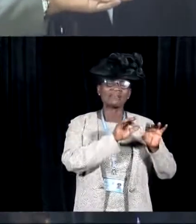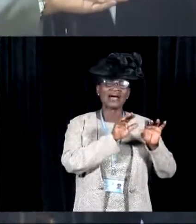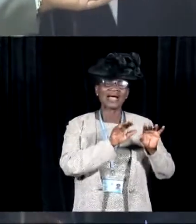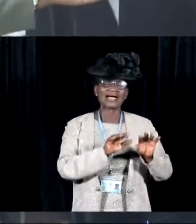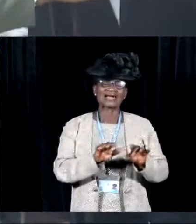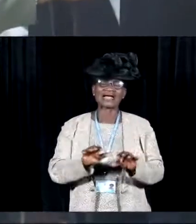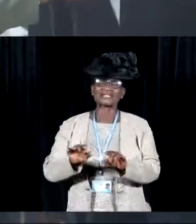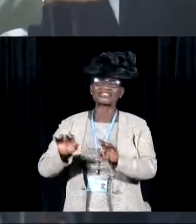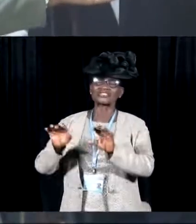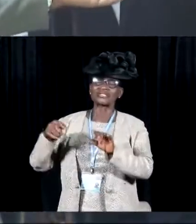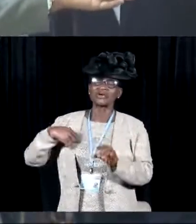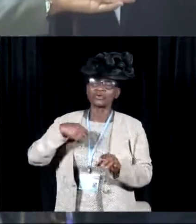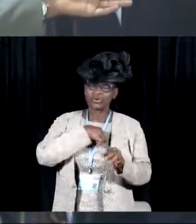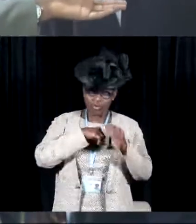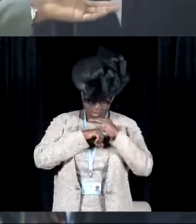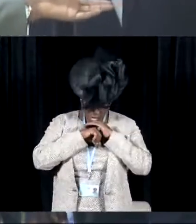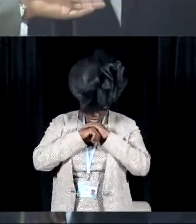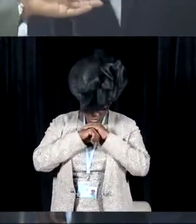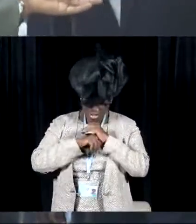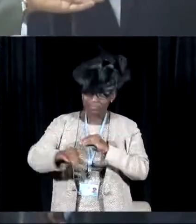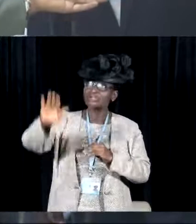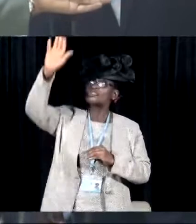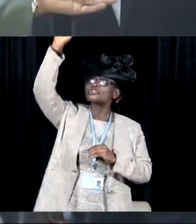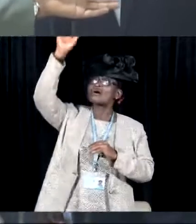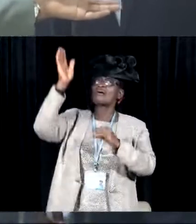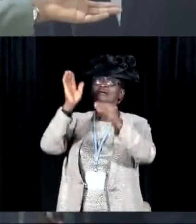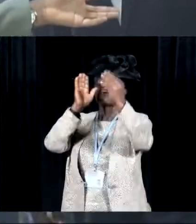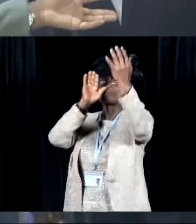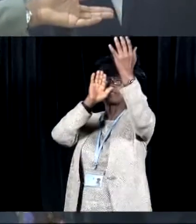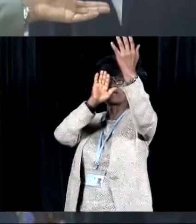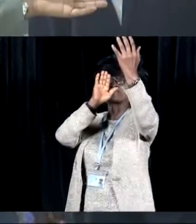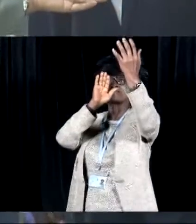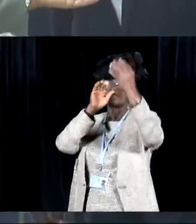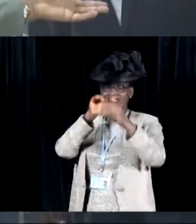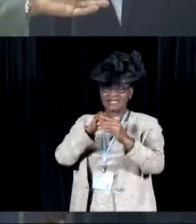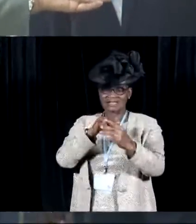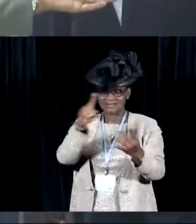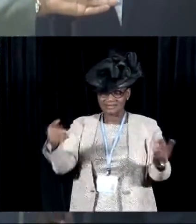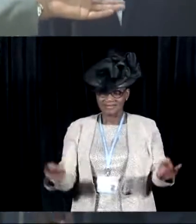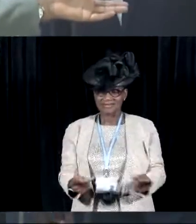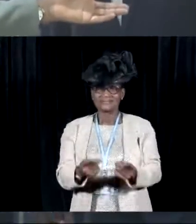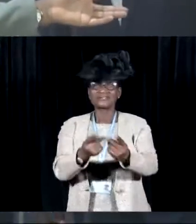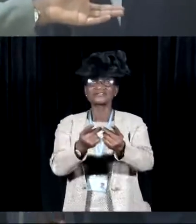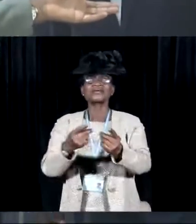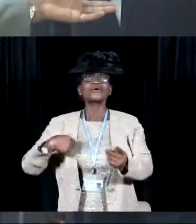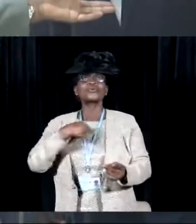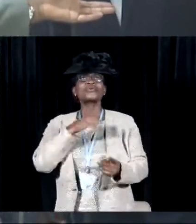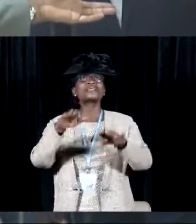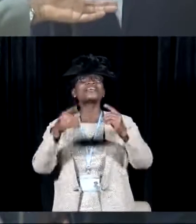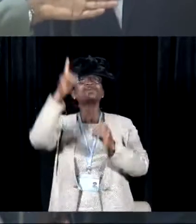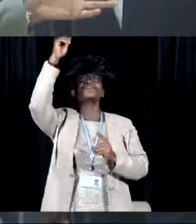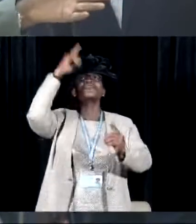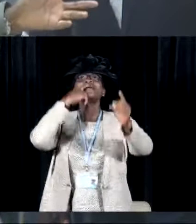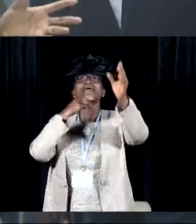We worship your presence in this place today. We worship, we give you